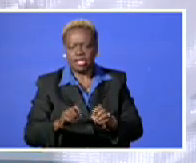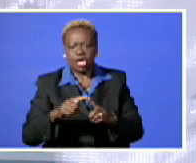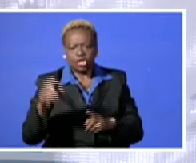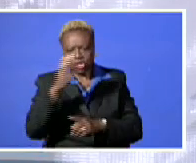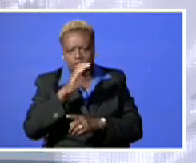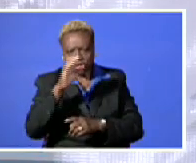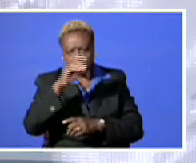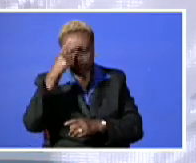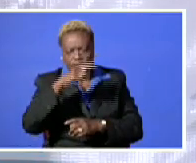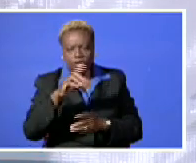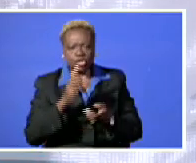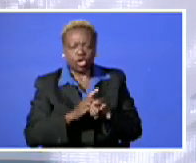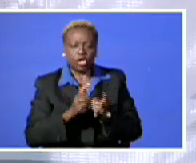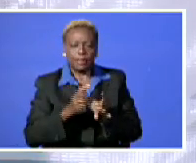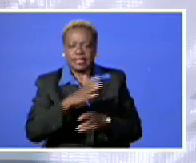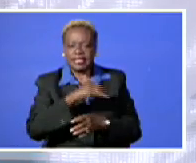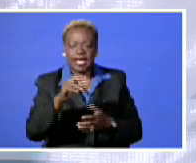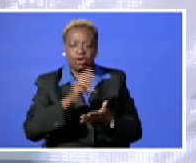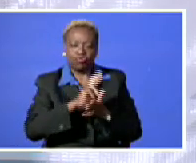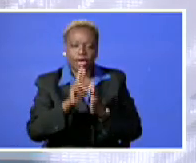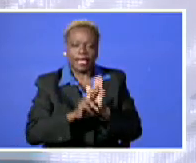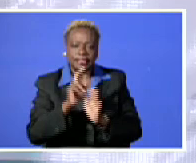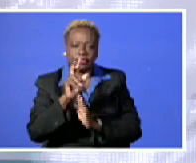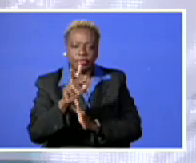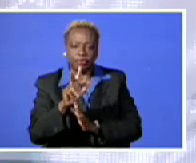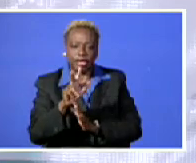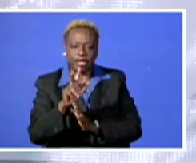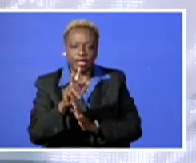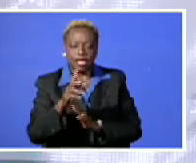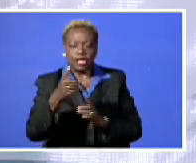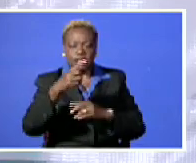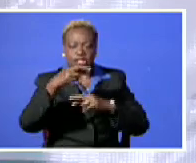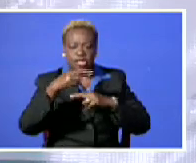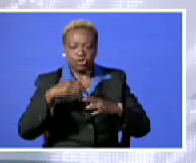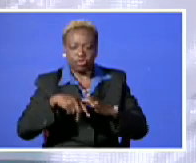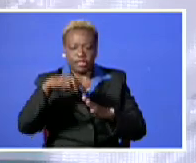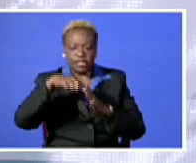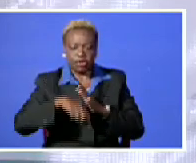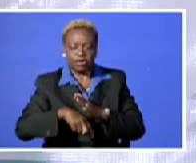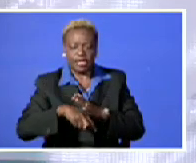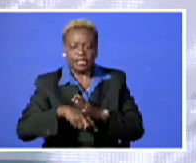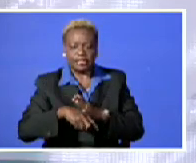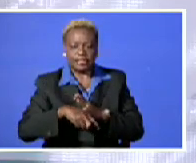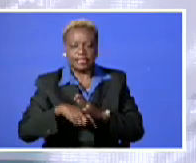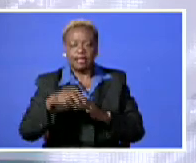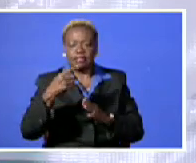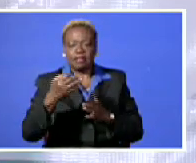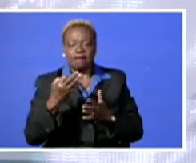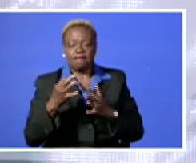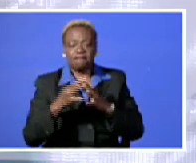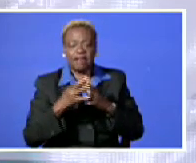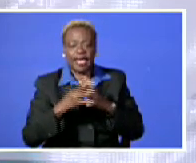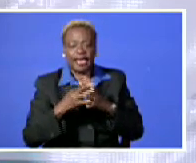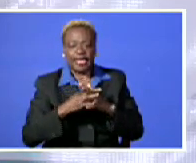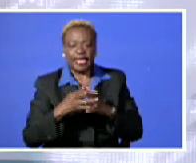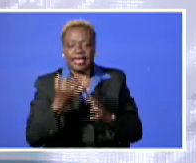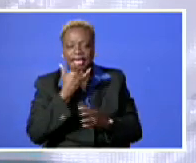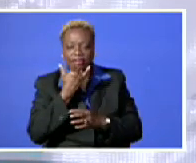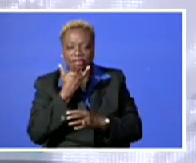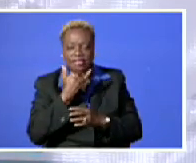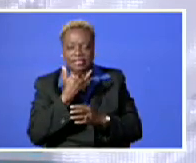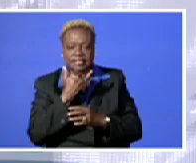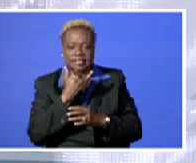for documents and records; and three, decreases in the instances of filing errors and